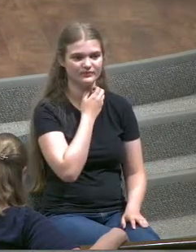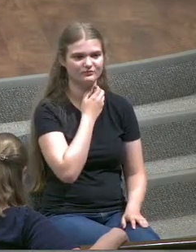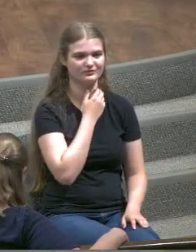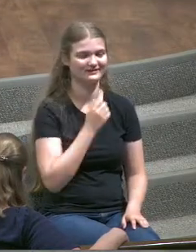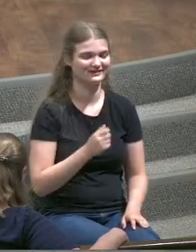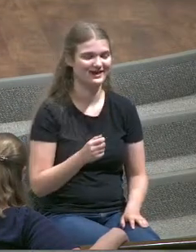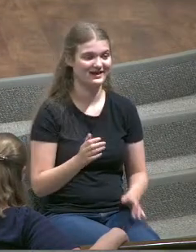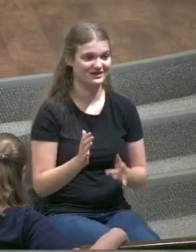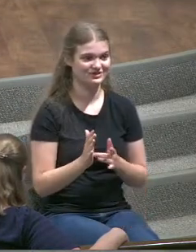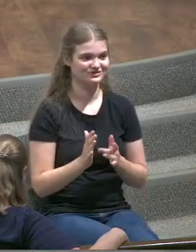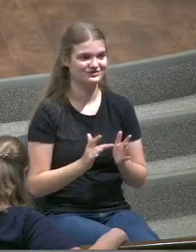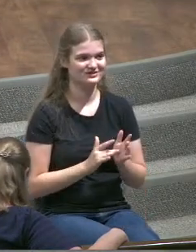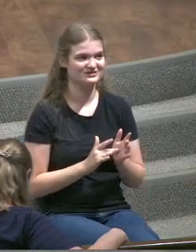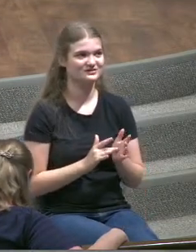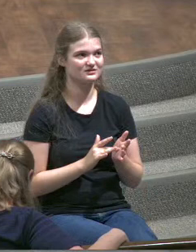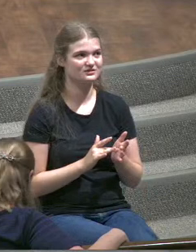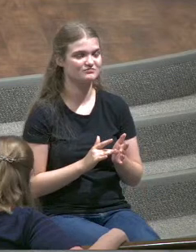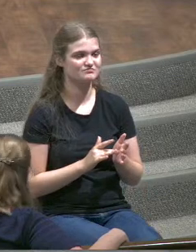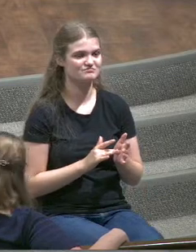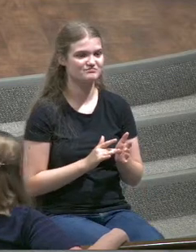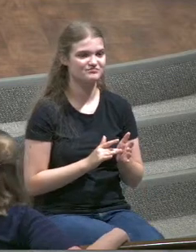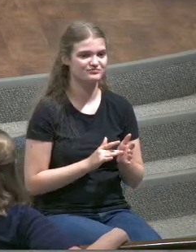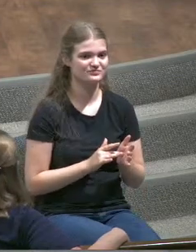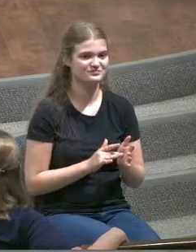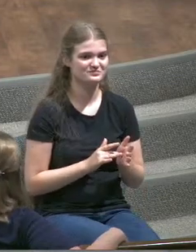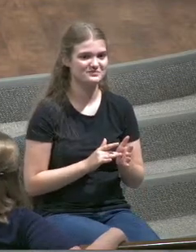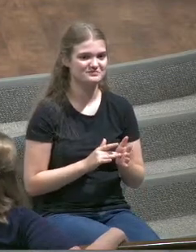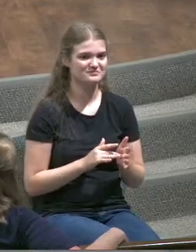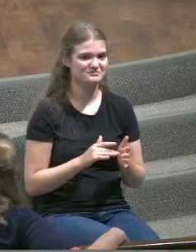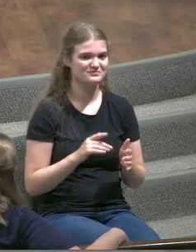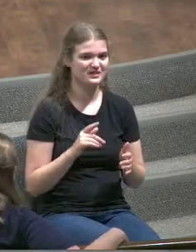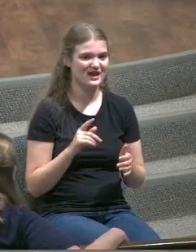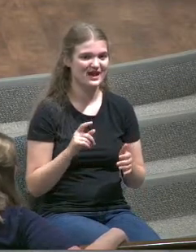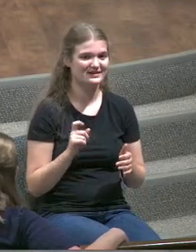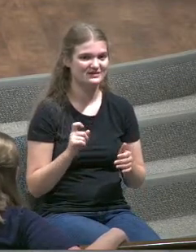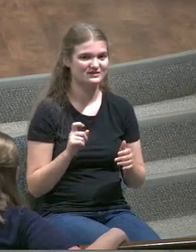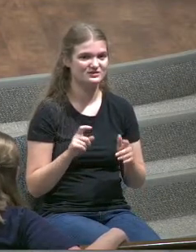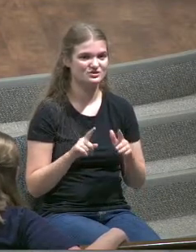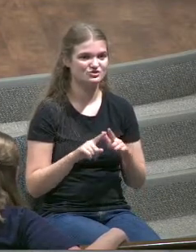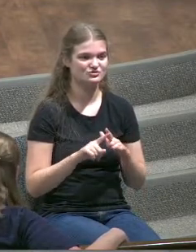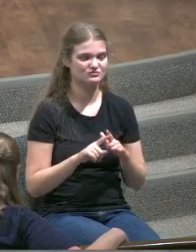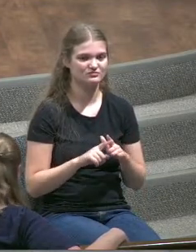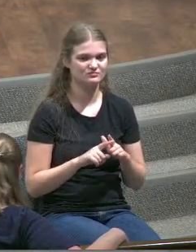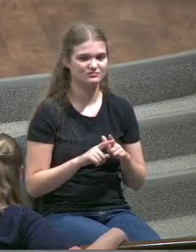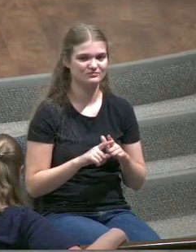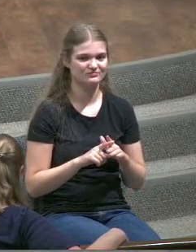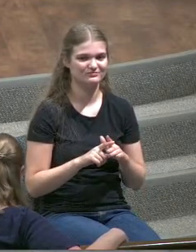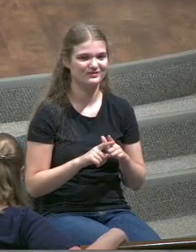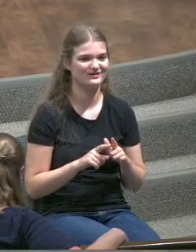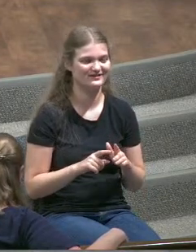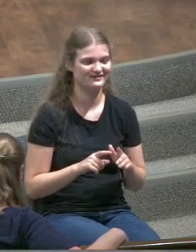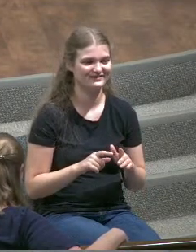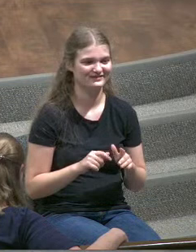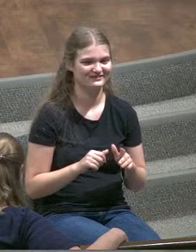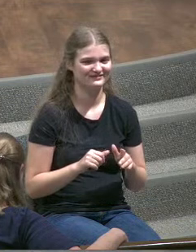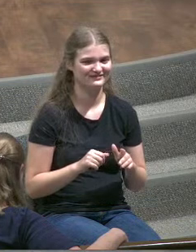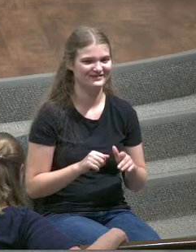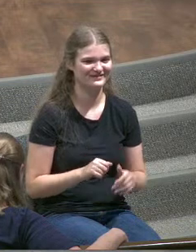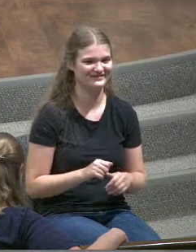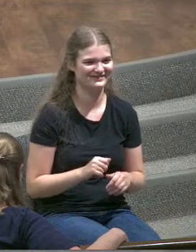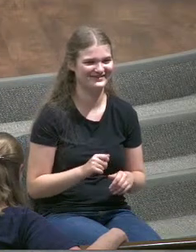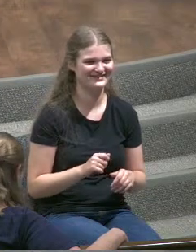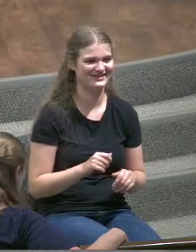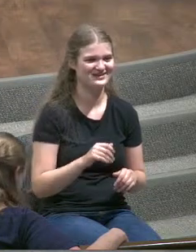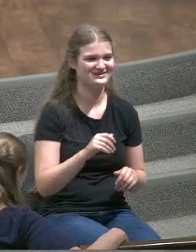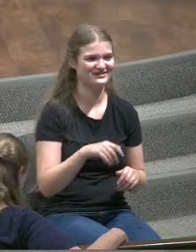And Jesus was using that to kind of set up the conversation, because she said, well, I don't have a husband. And he's like, yeah,